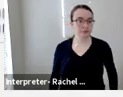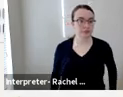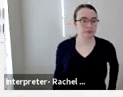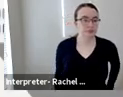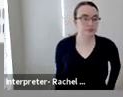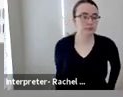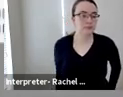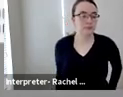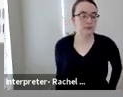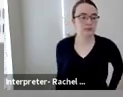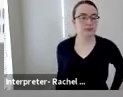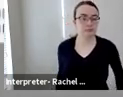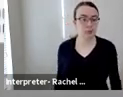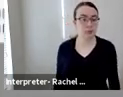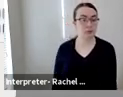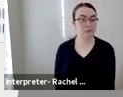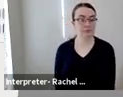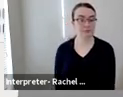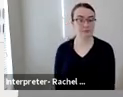Okay.